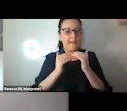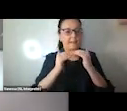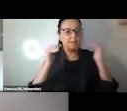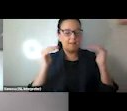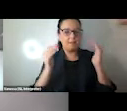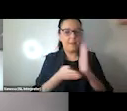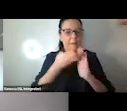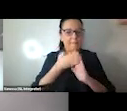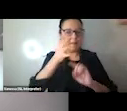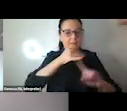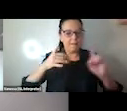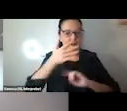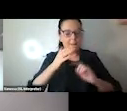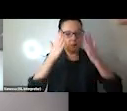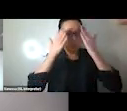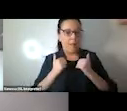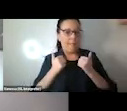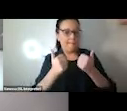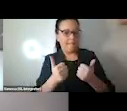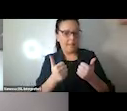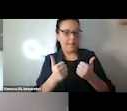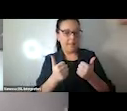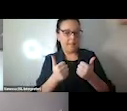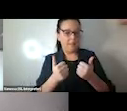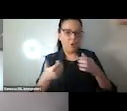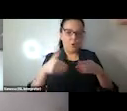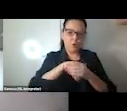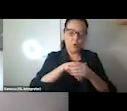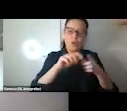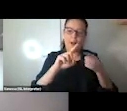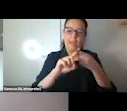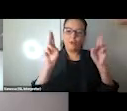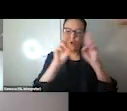well-being, inclusion, and universal design.